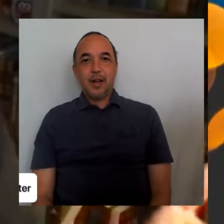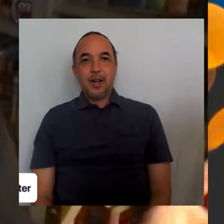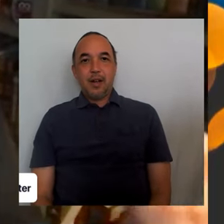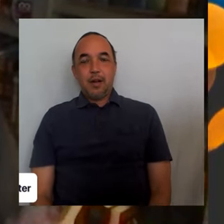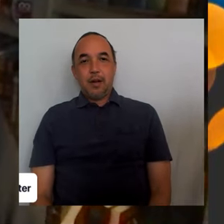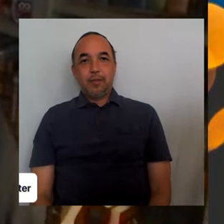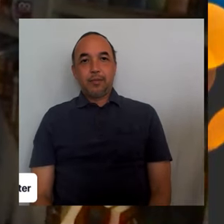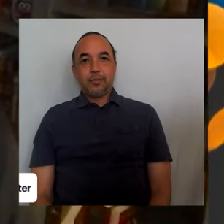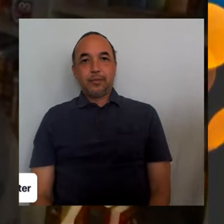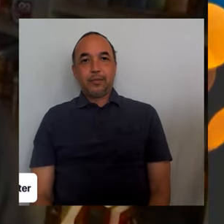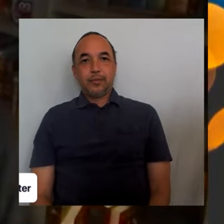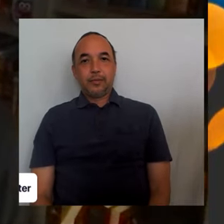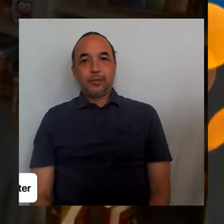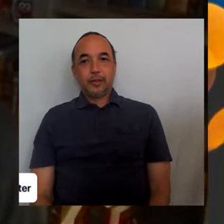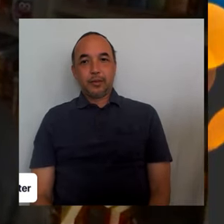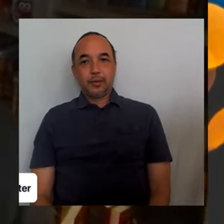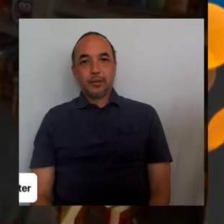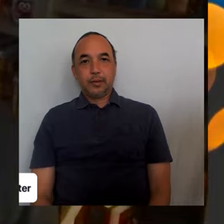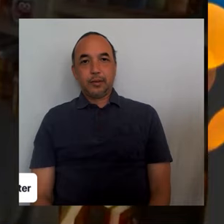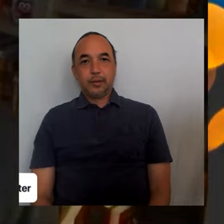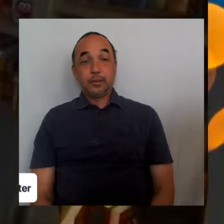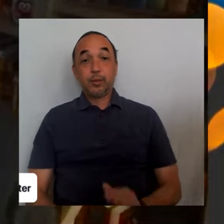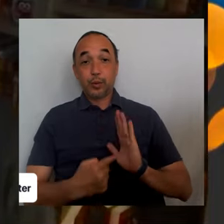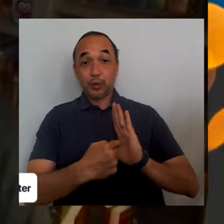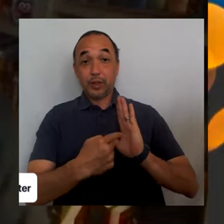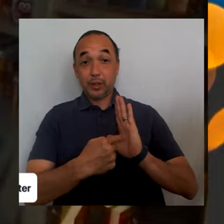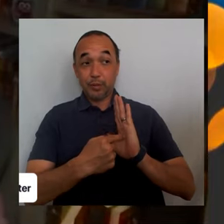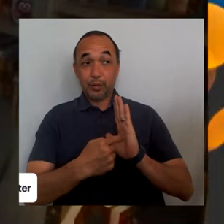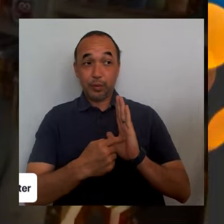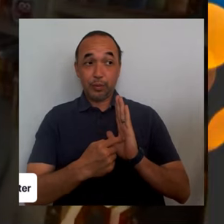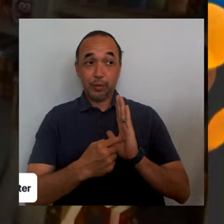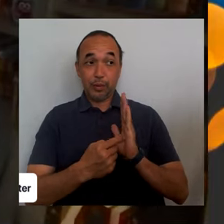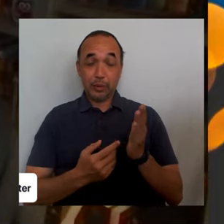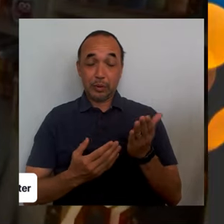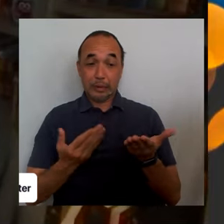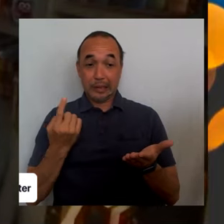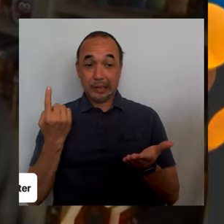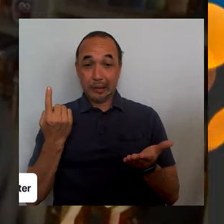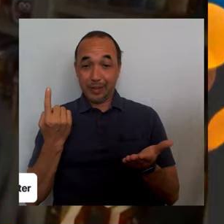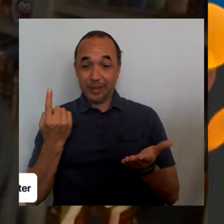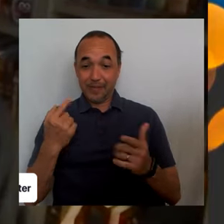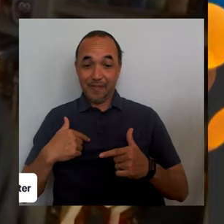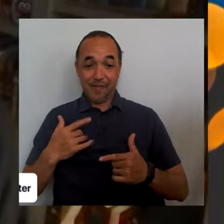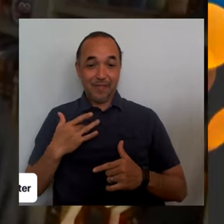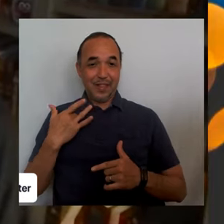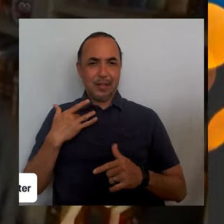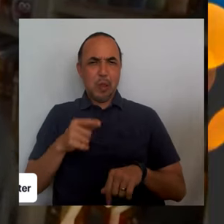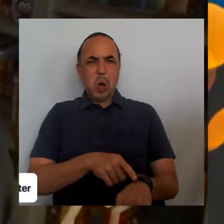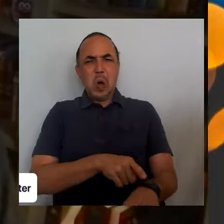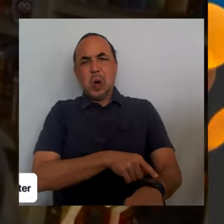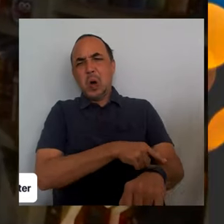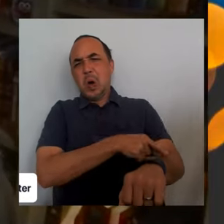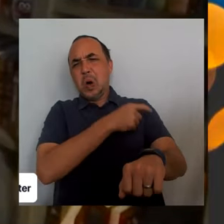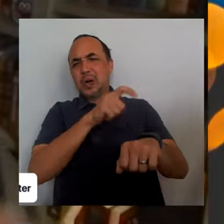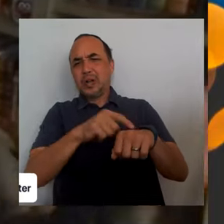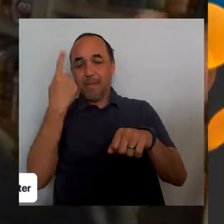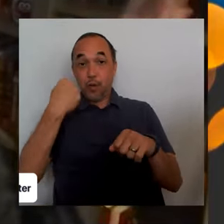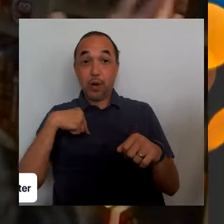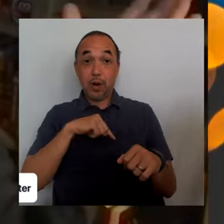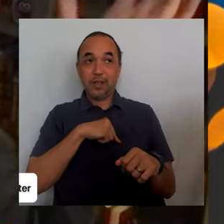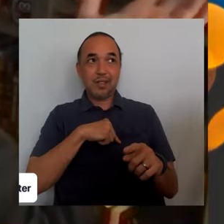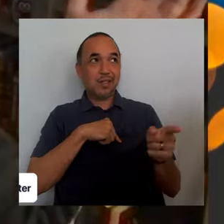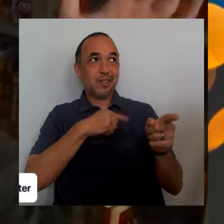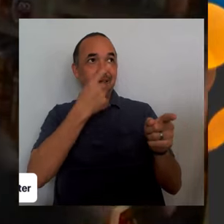what may be a long time here may be not much to them. Or maybe what is a lot,